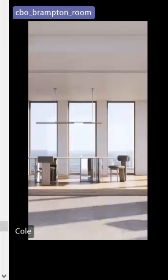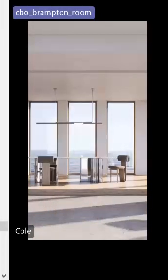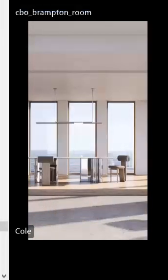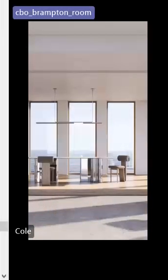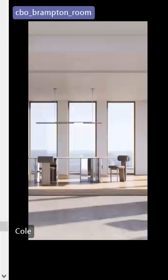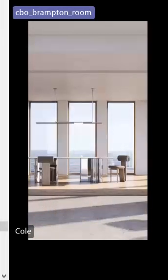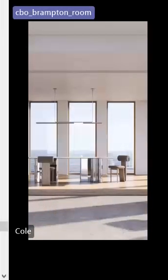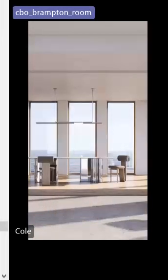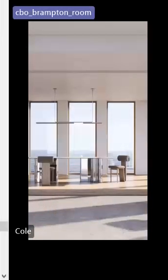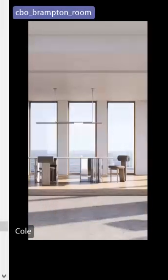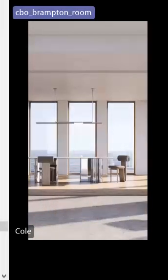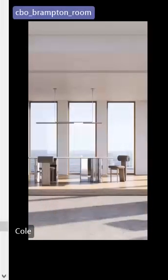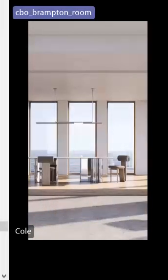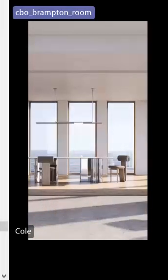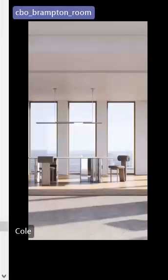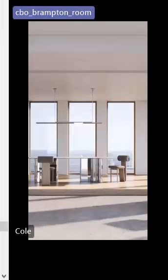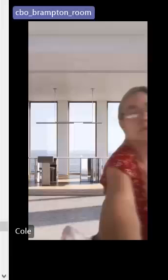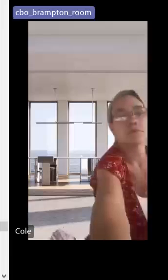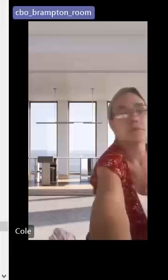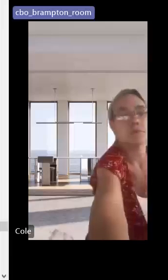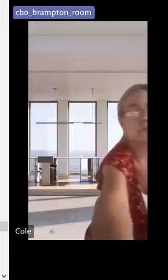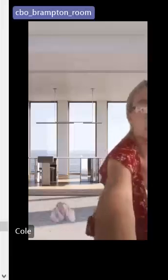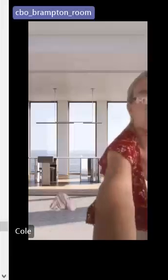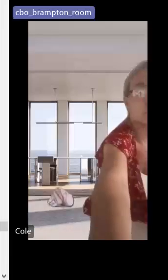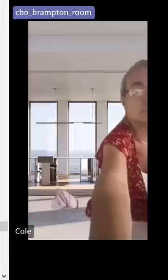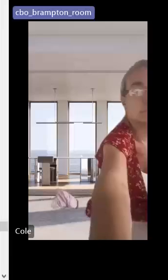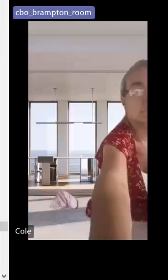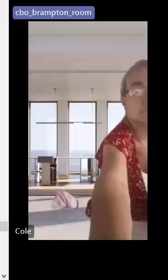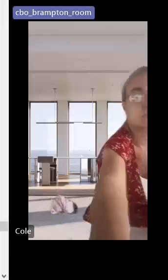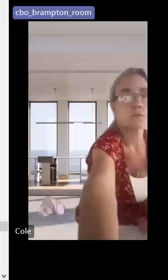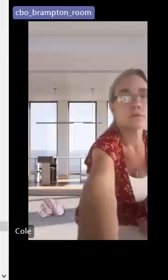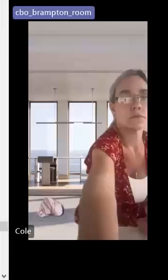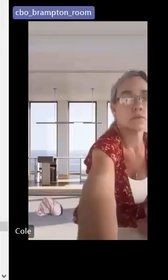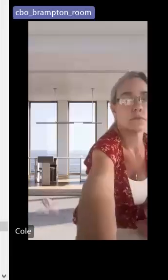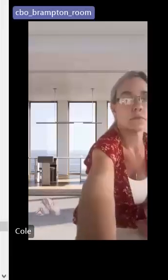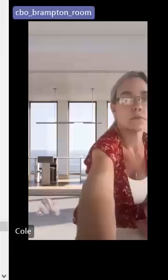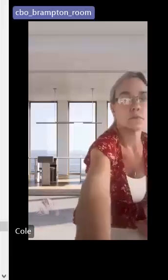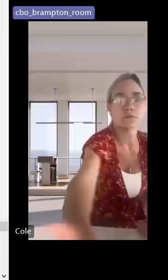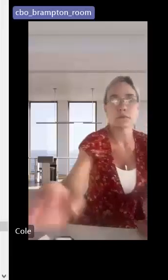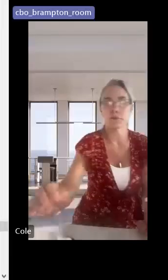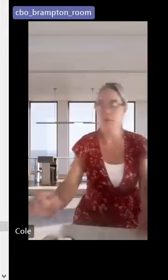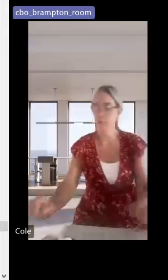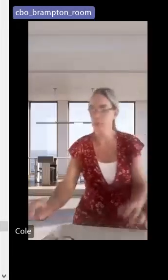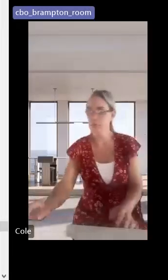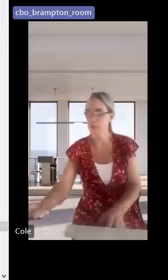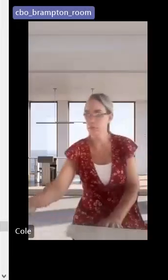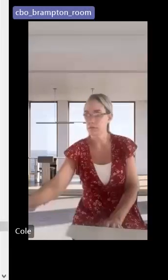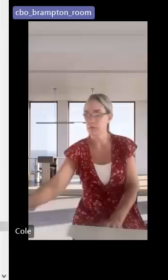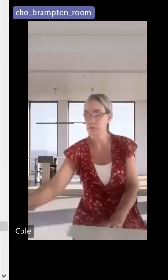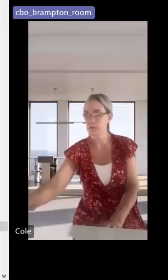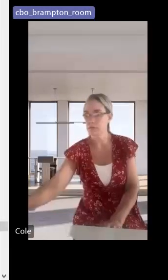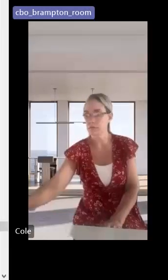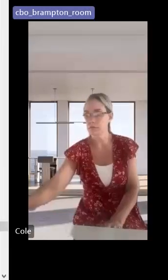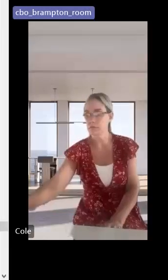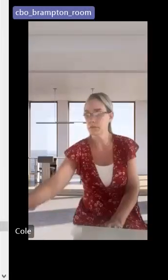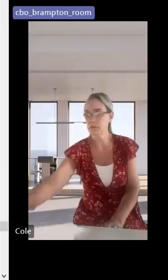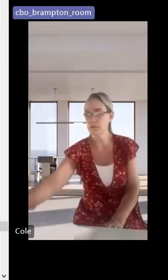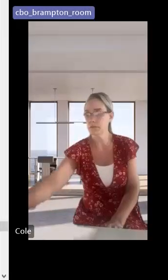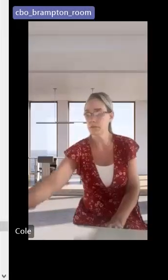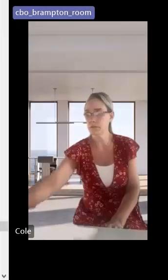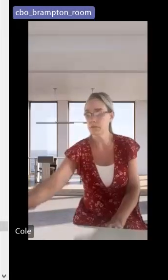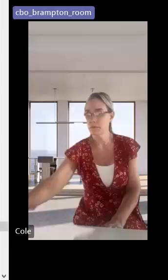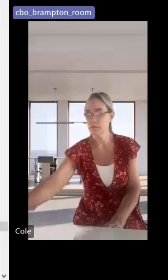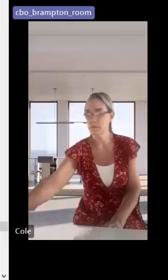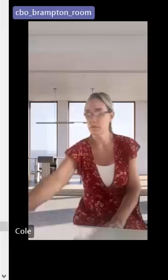schools, especially by trying to keep food and organic waste out of our landfills. We do have a pilot program currently in